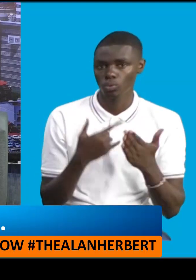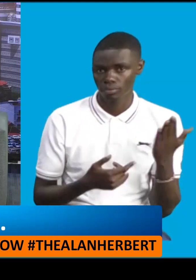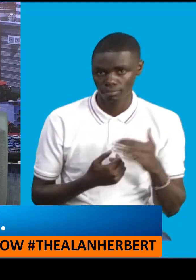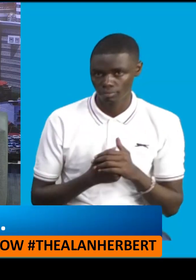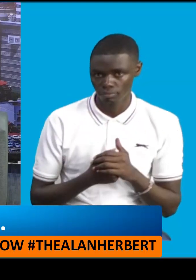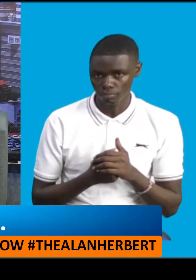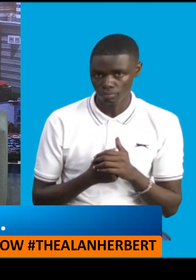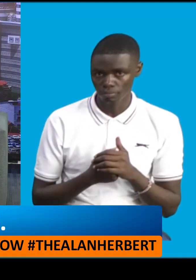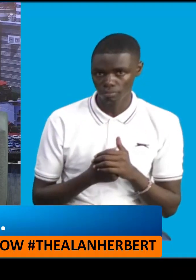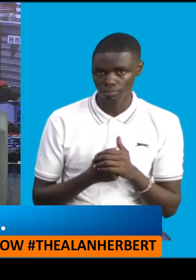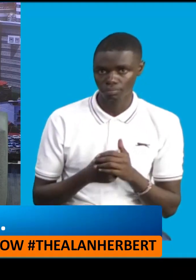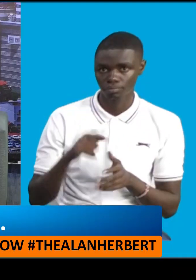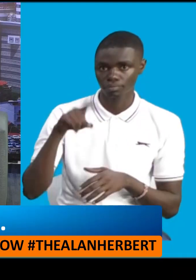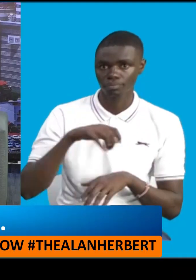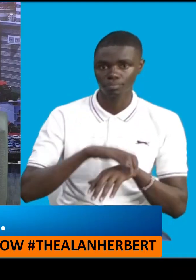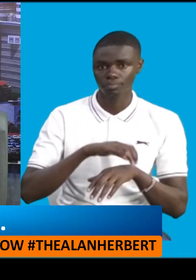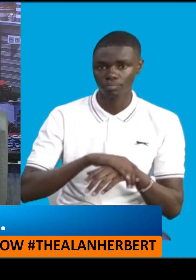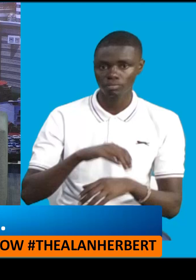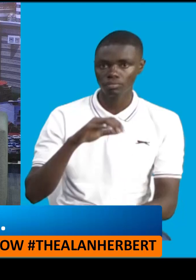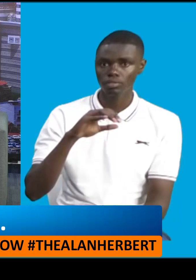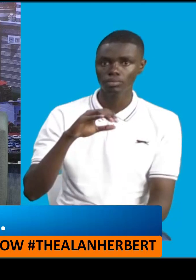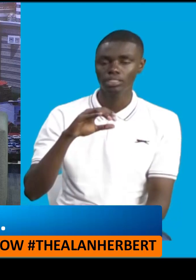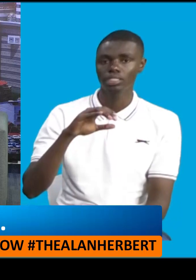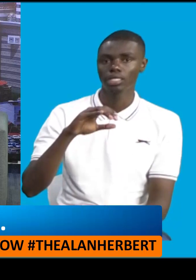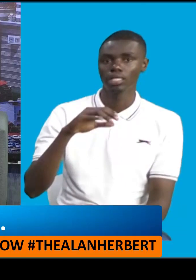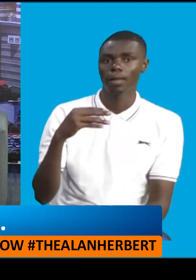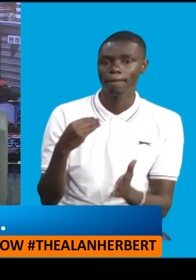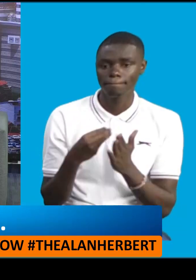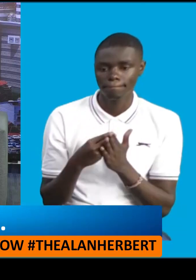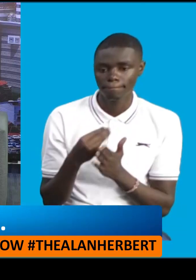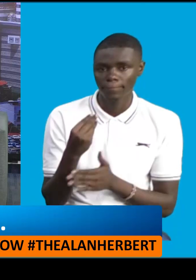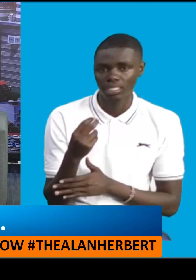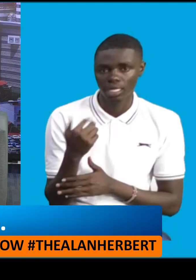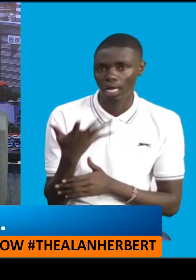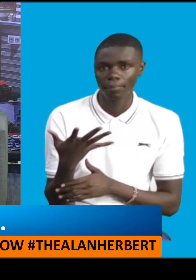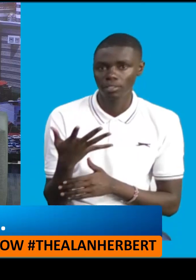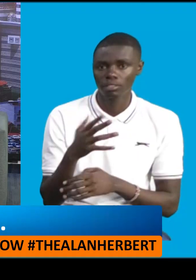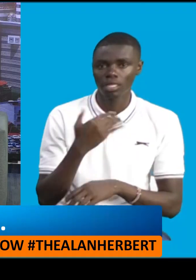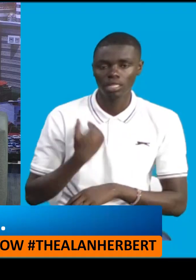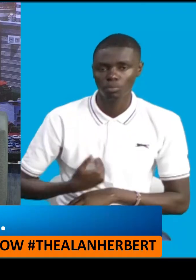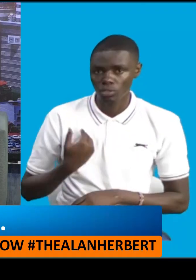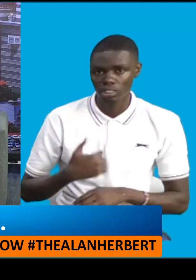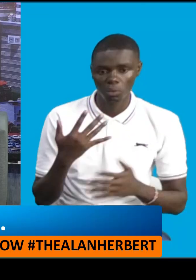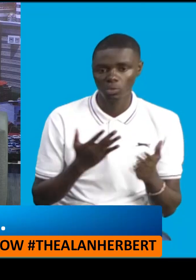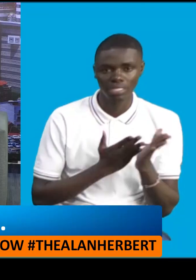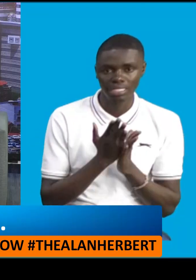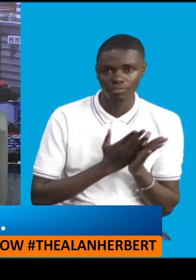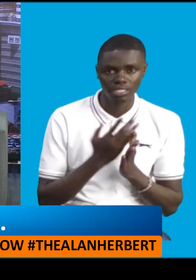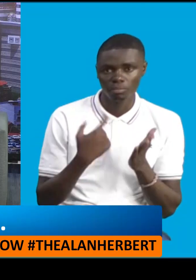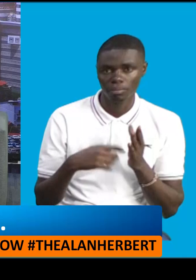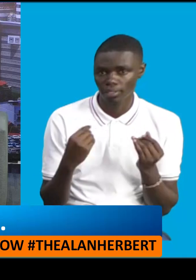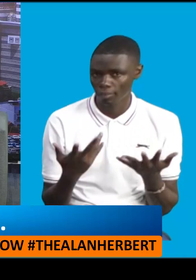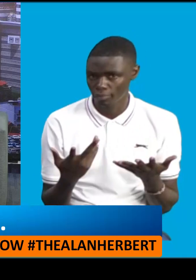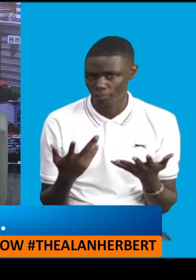we do is usually you have to get a quote Yeah. for how much procedure is going to cost or the service is going to cost.